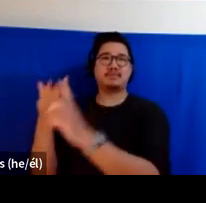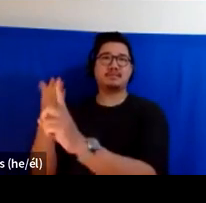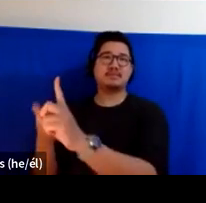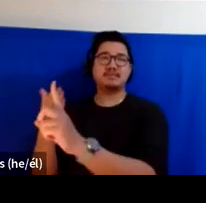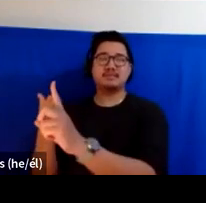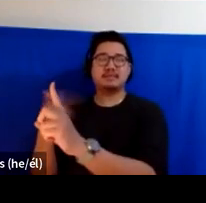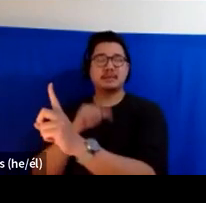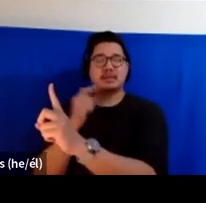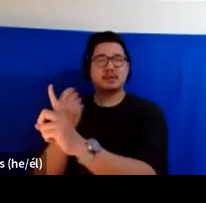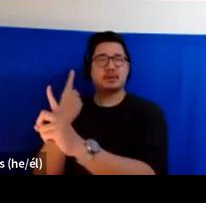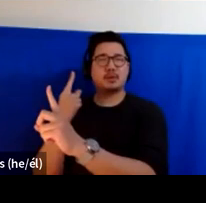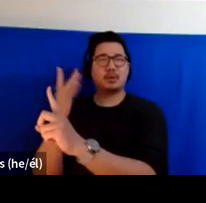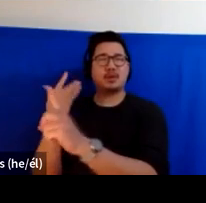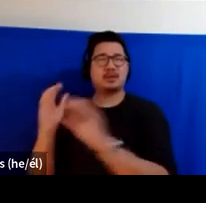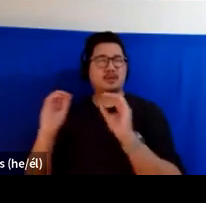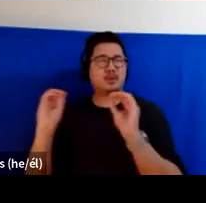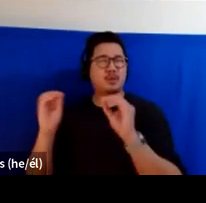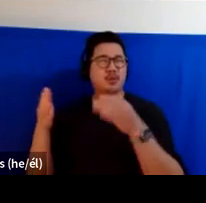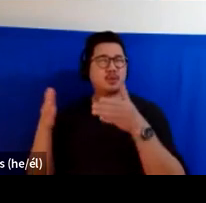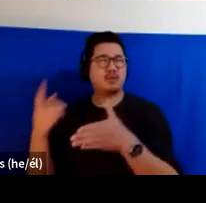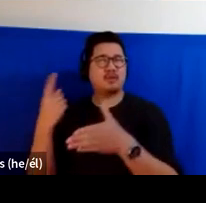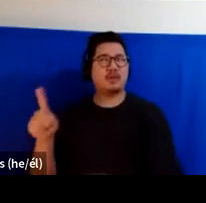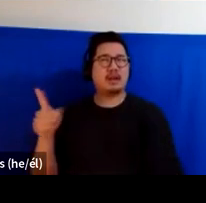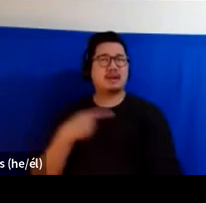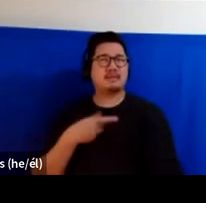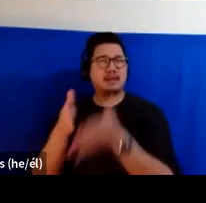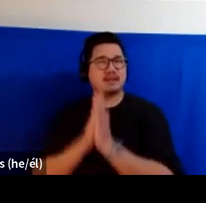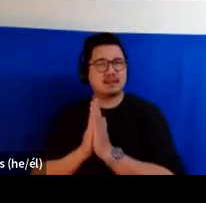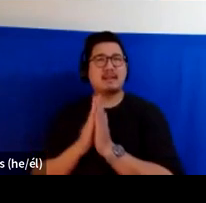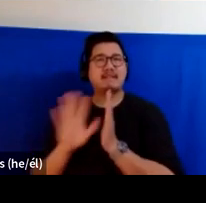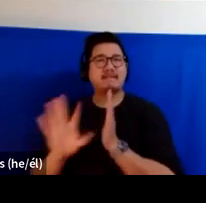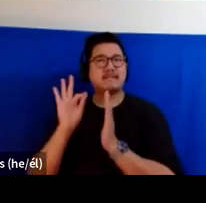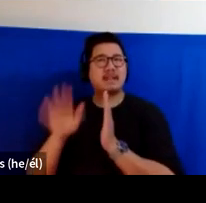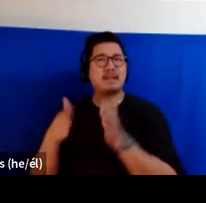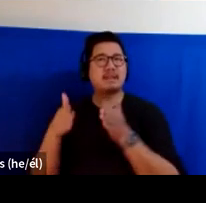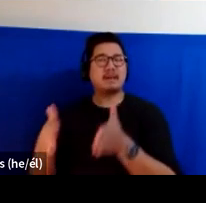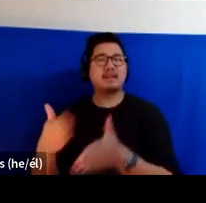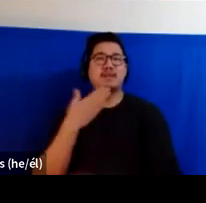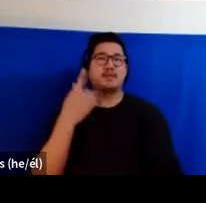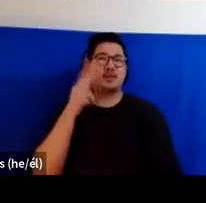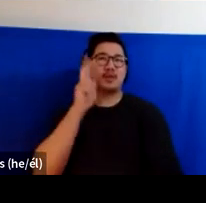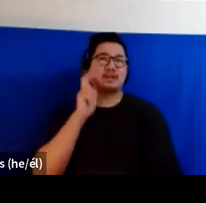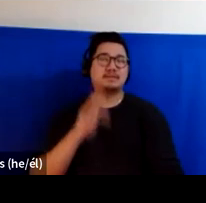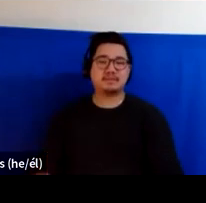understand why there is no path for her i'm asking you to find that path thank you for listening